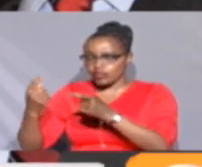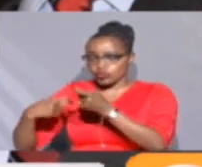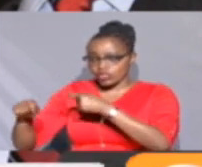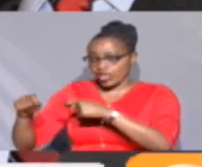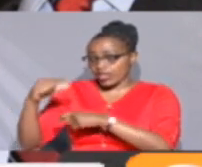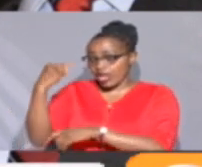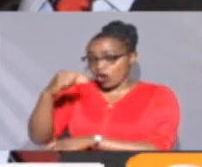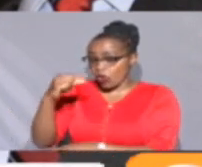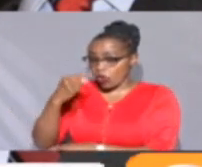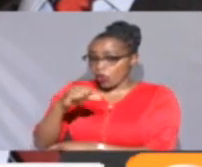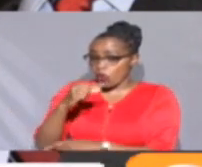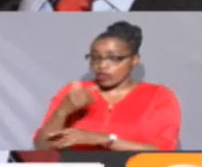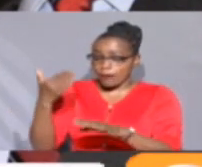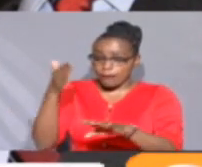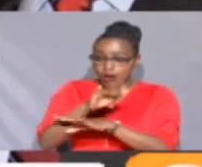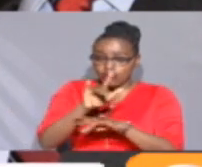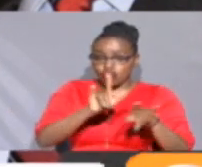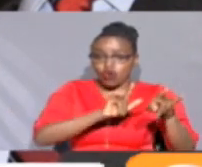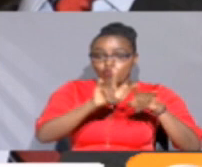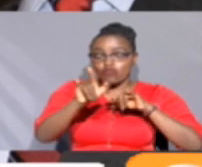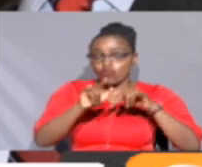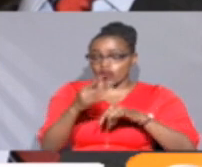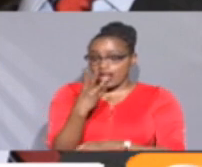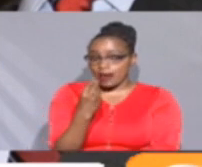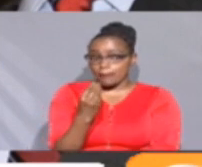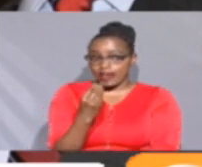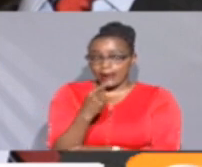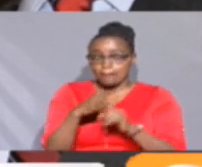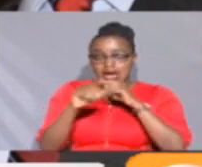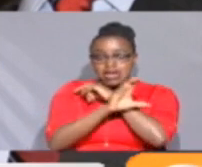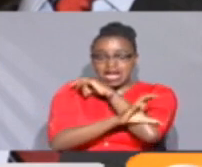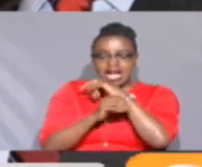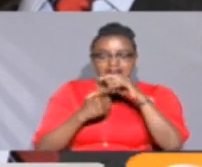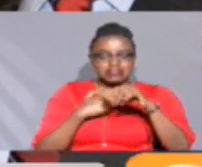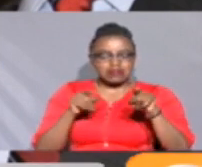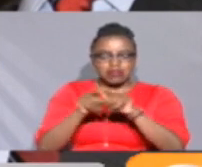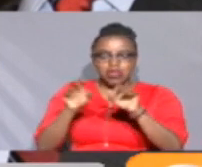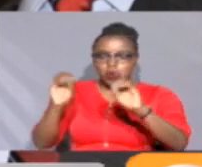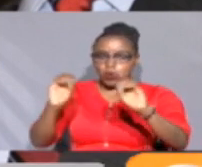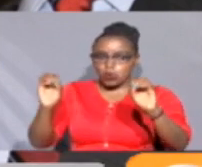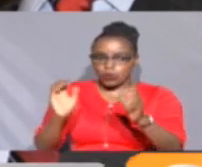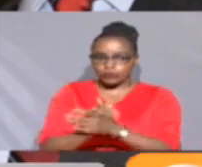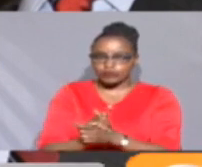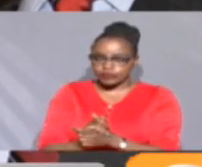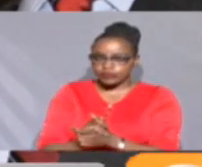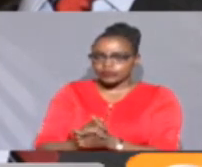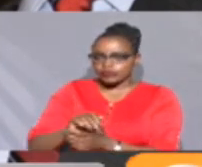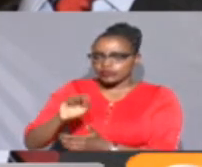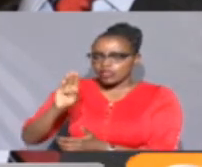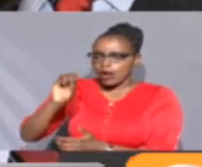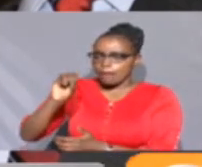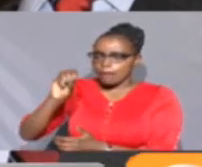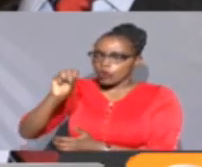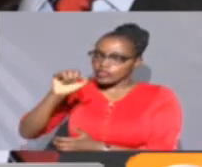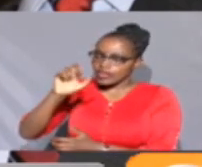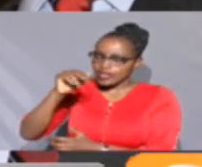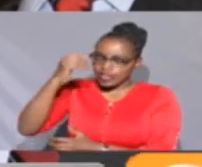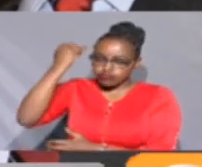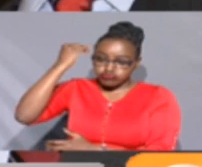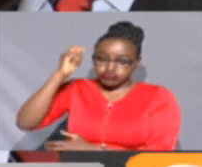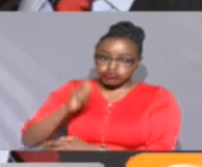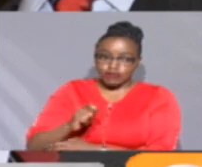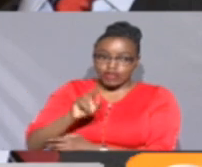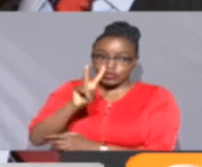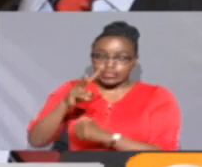precious metals in return for foreign earnings. The country did not have such minerals. Justice Samuel Bosire put the scandal at